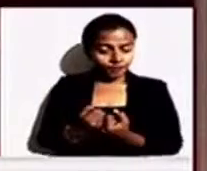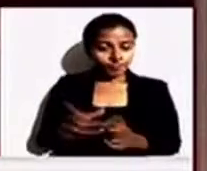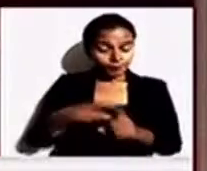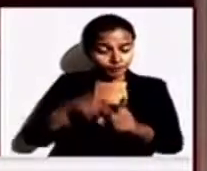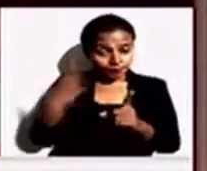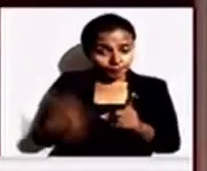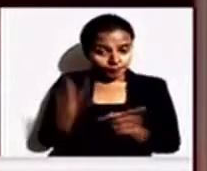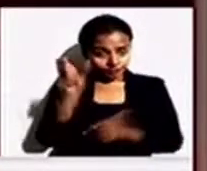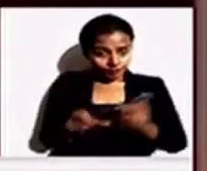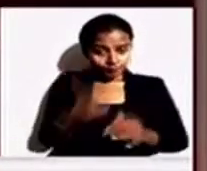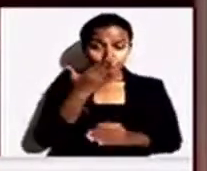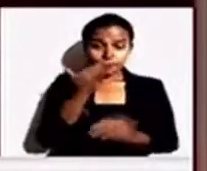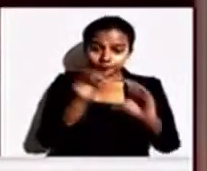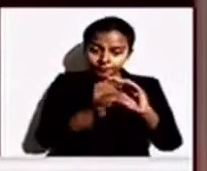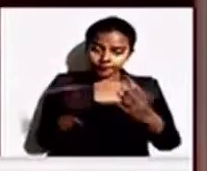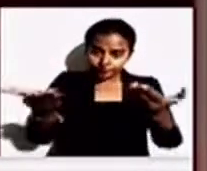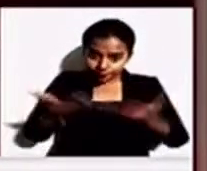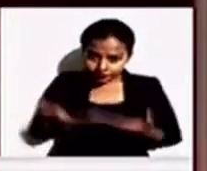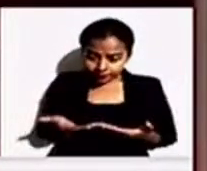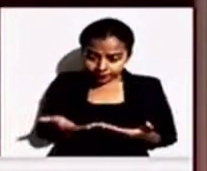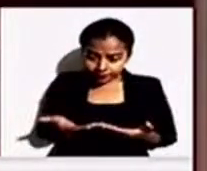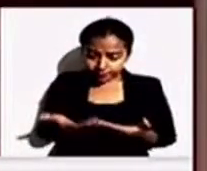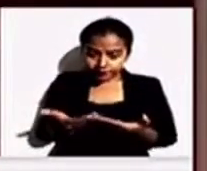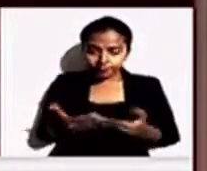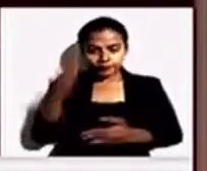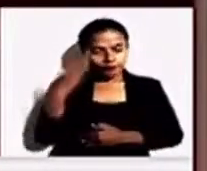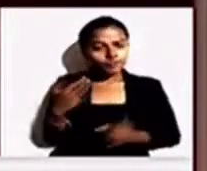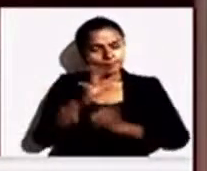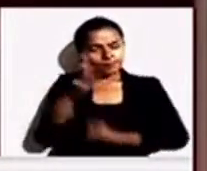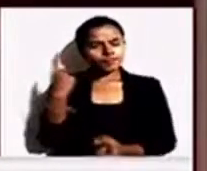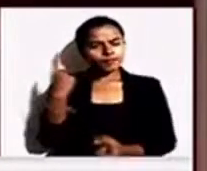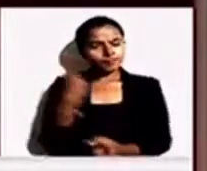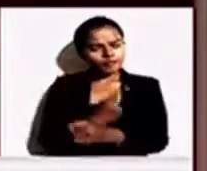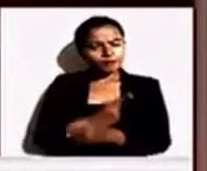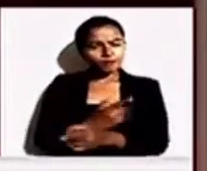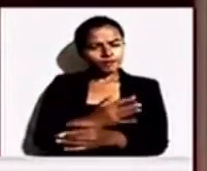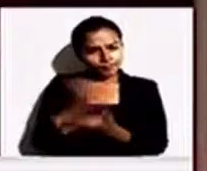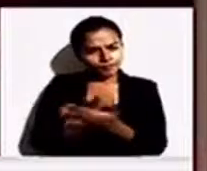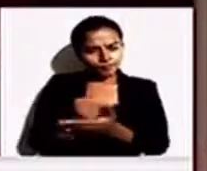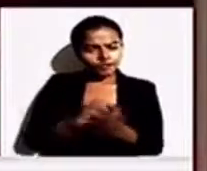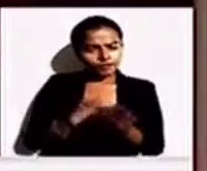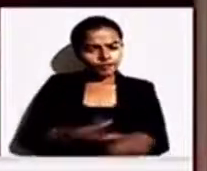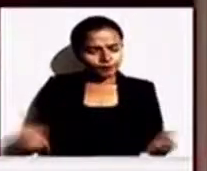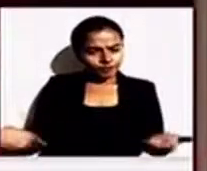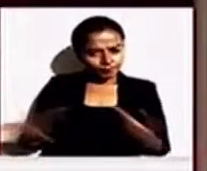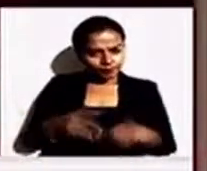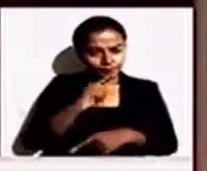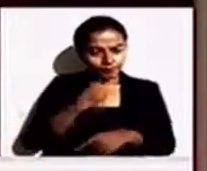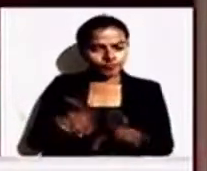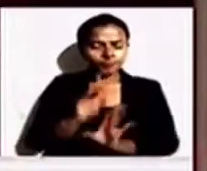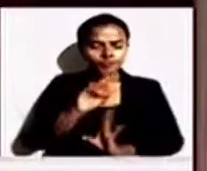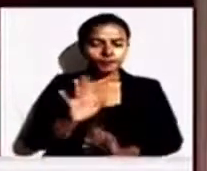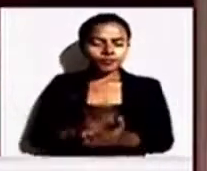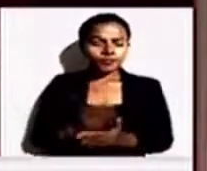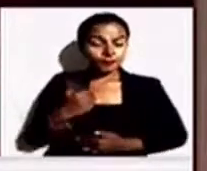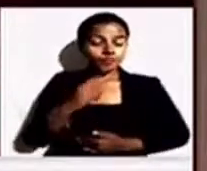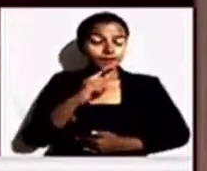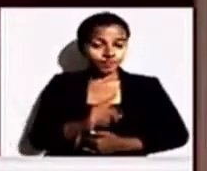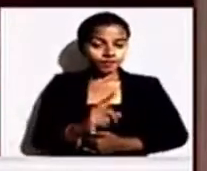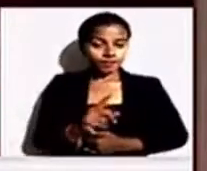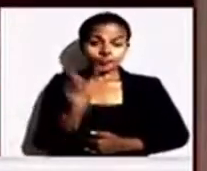classroom? Because there are complaints. They say that there are so I may use this word, quote